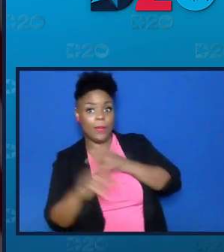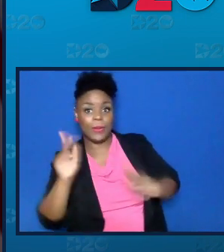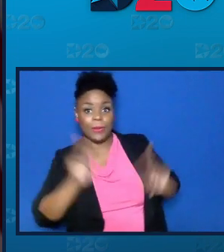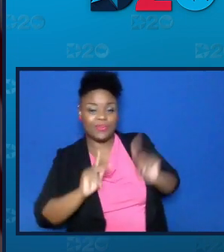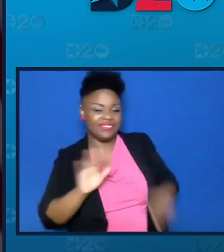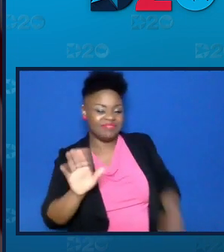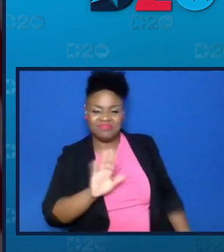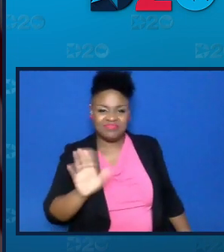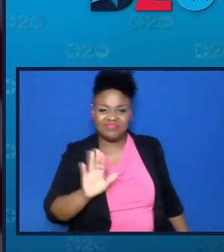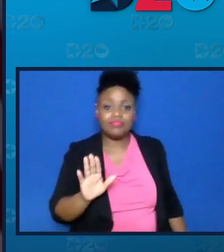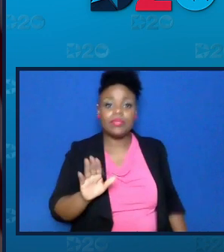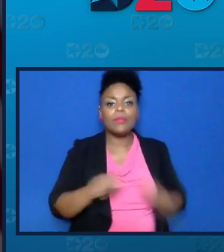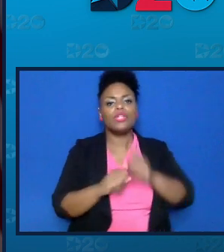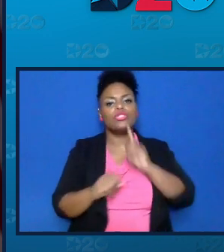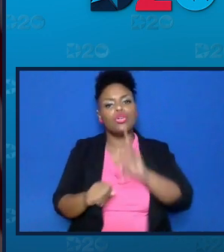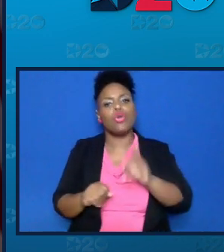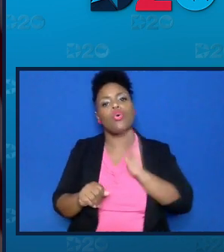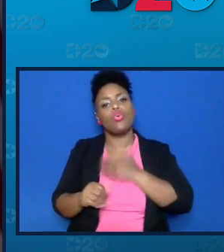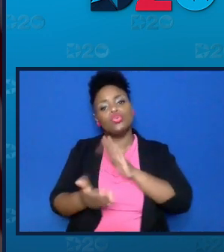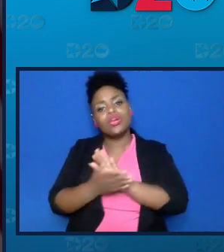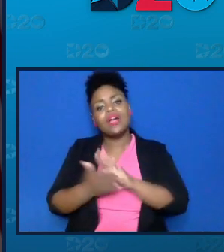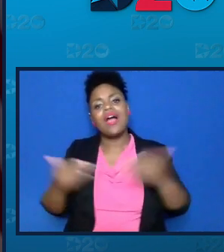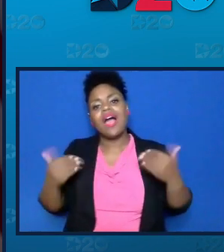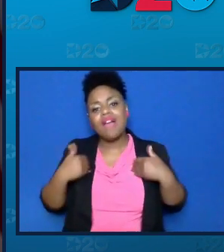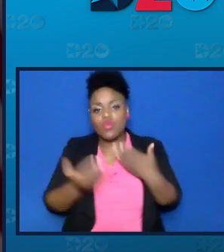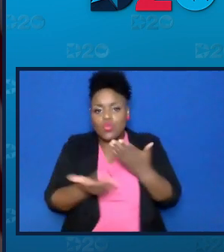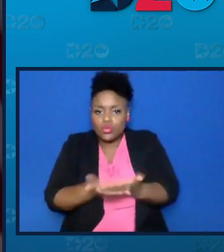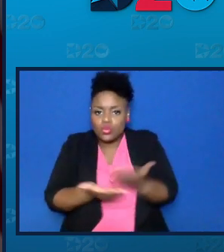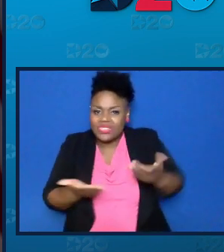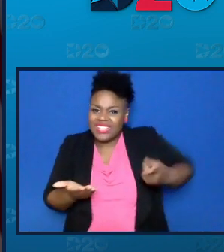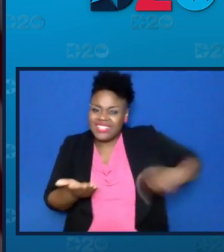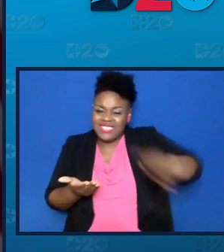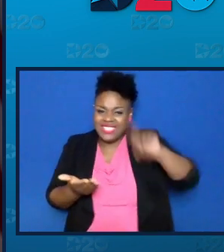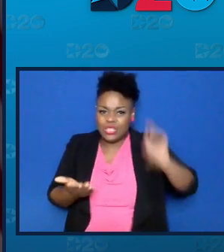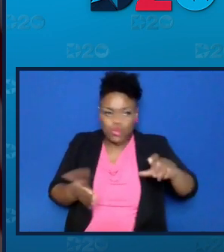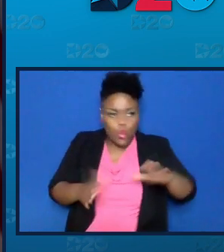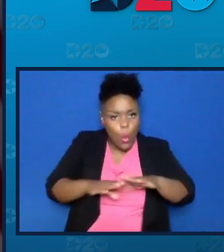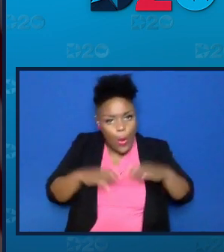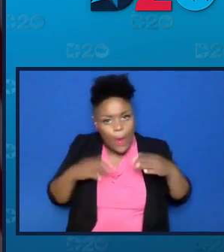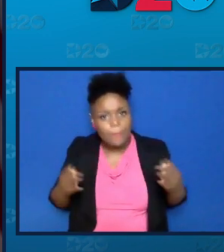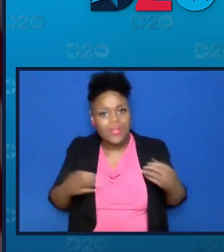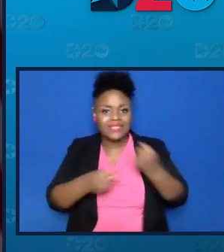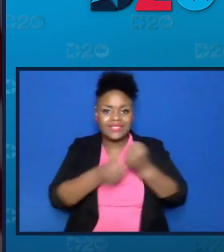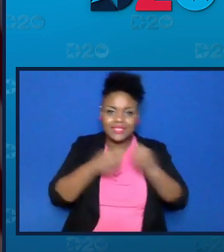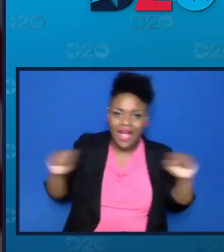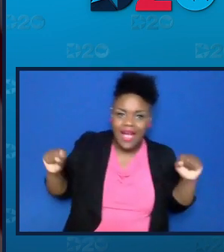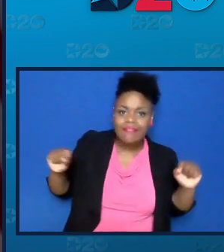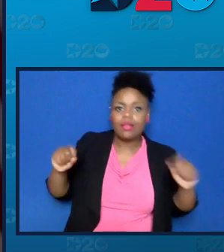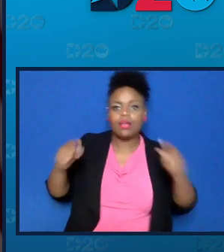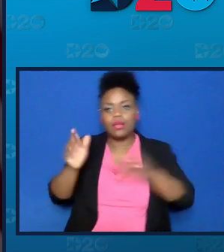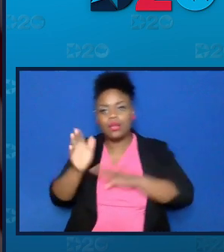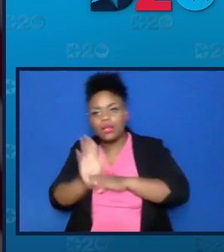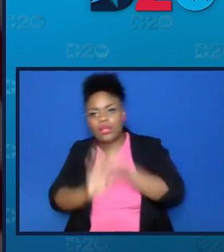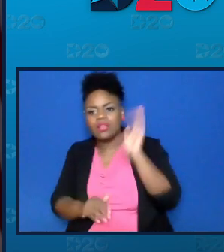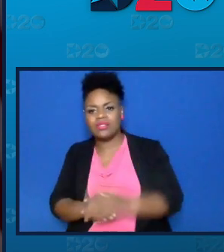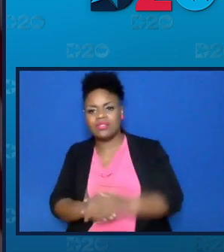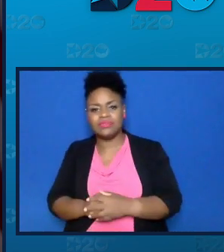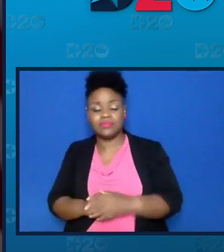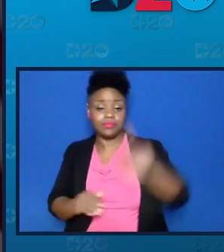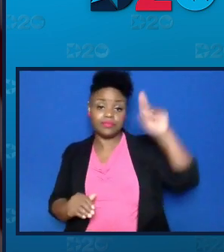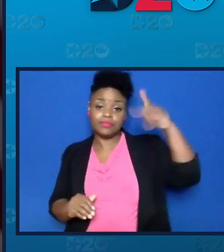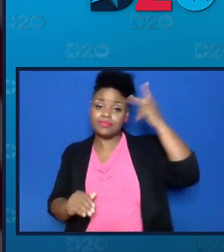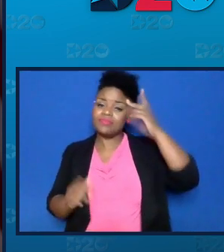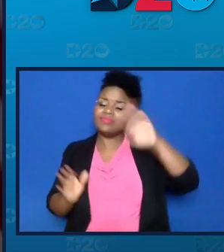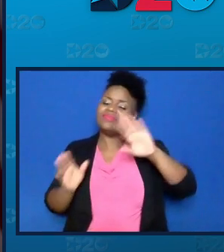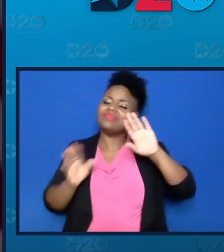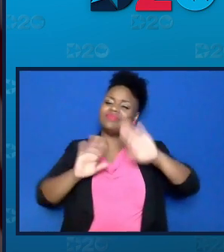have the resources they need to be open, safe, and effective. We'll put politics aside. We'll take the